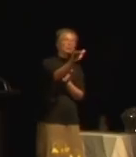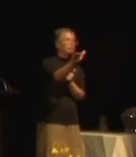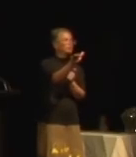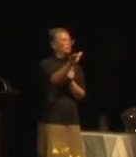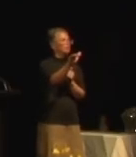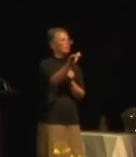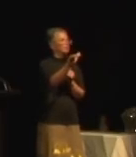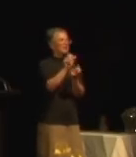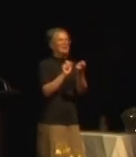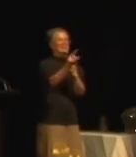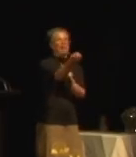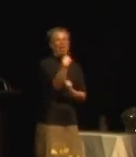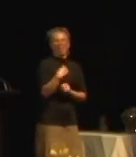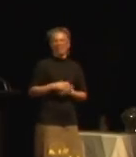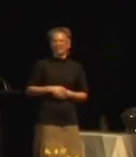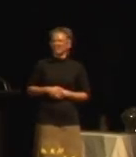read it.